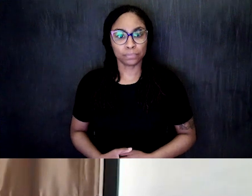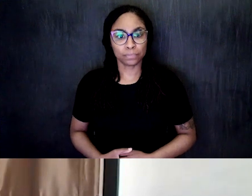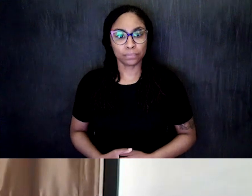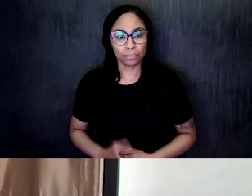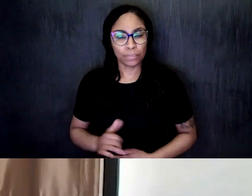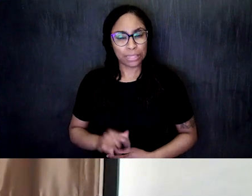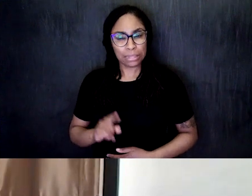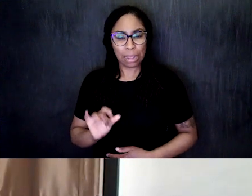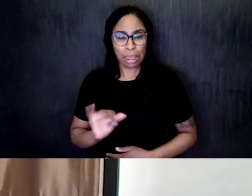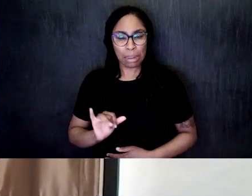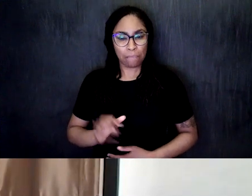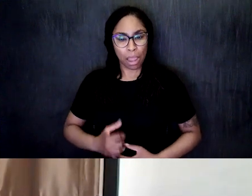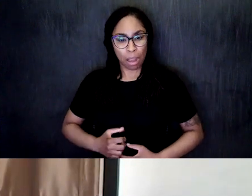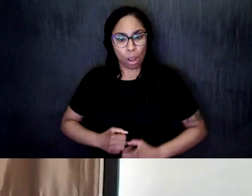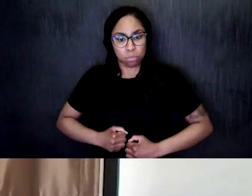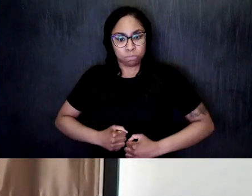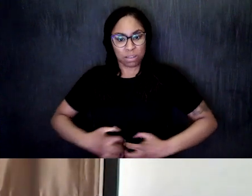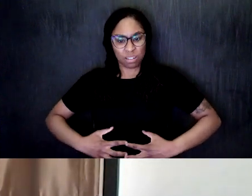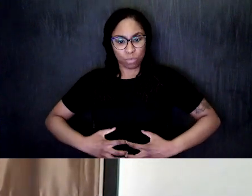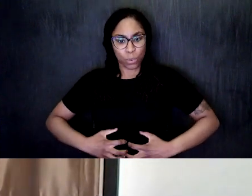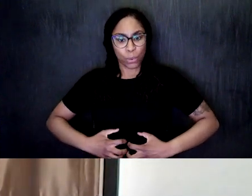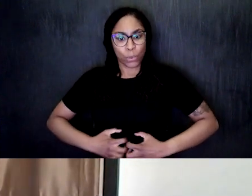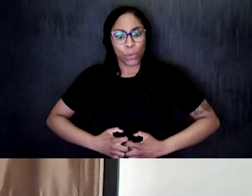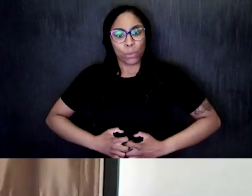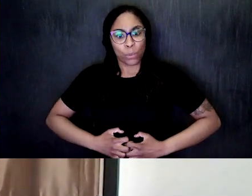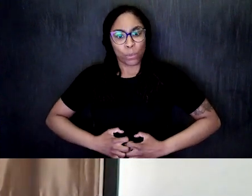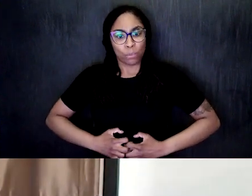Just a little bit of toning.